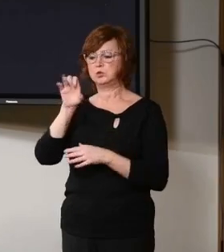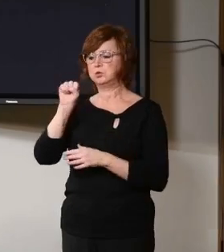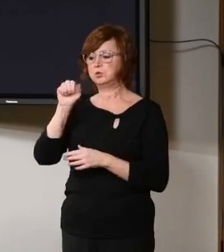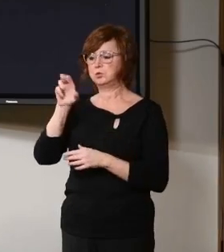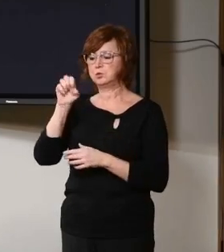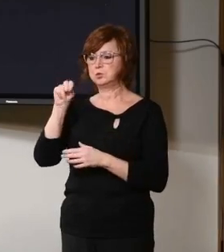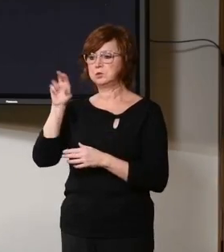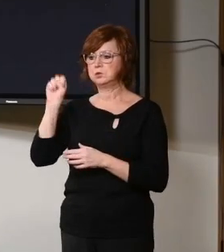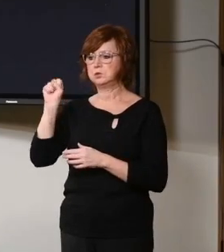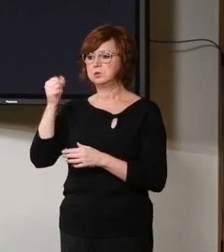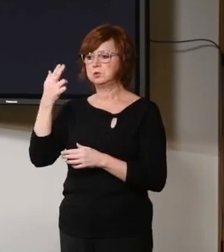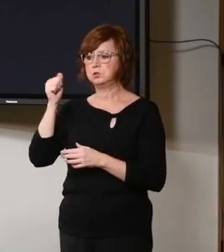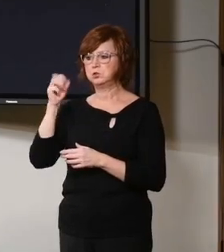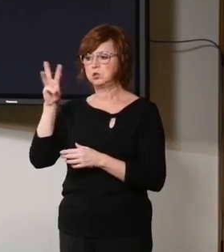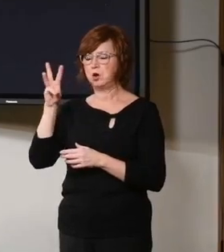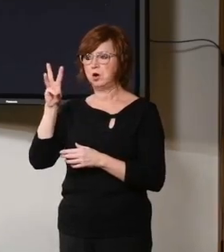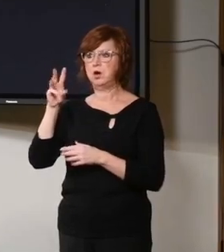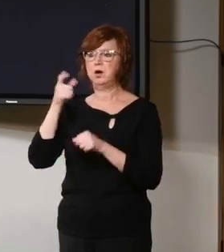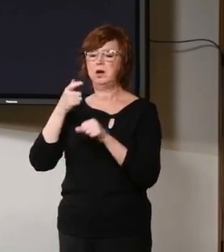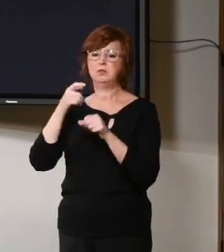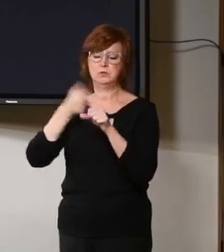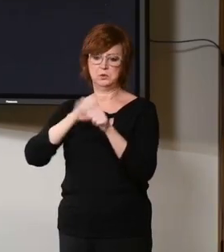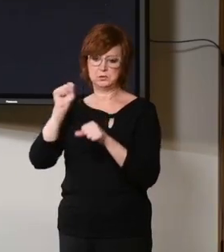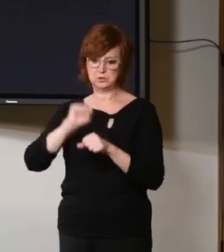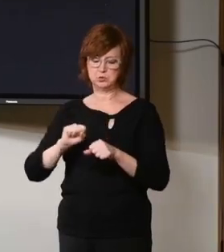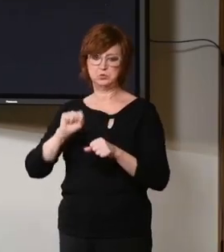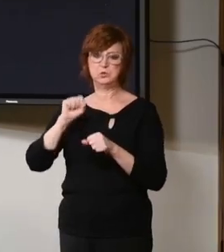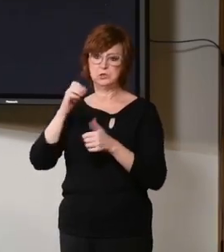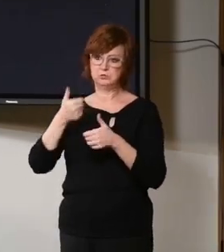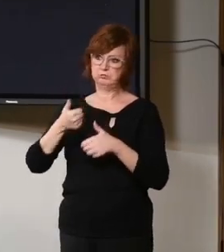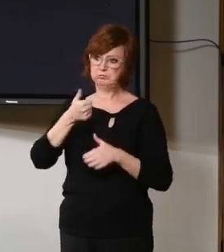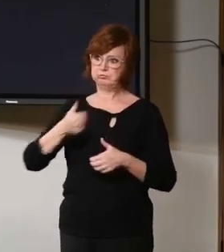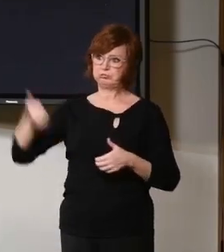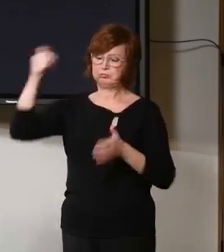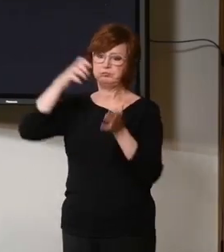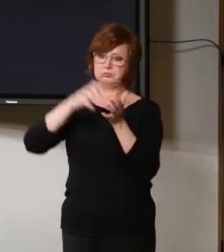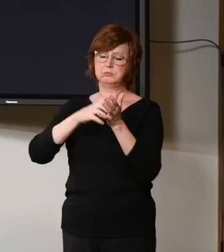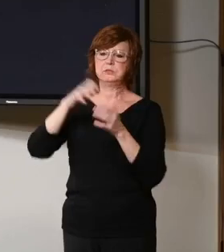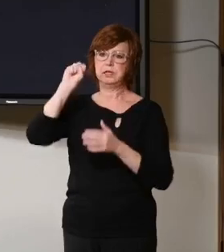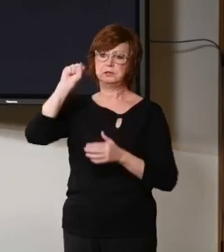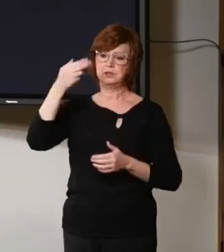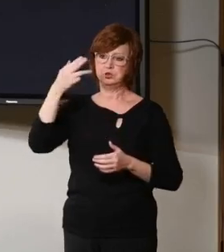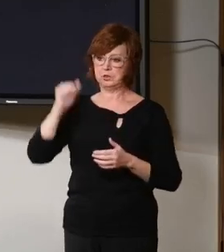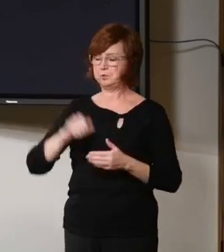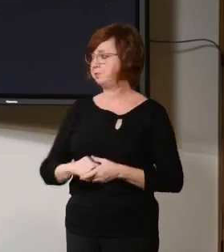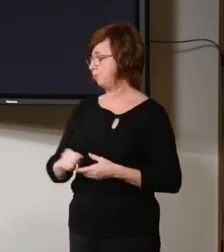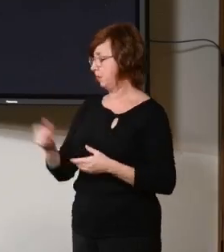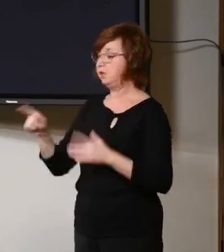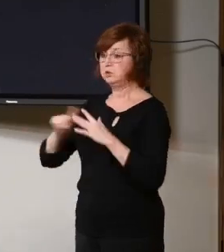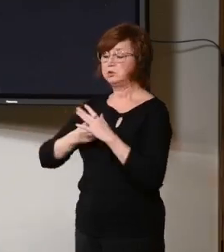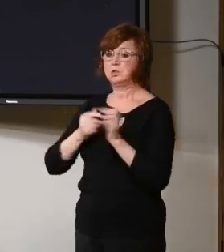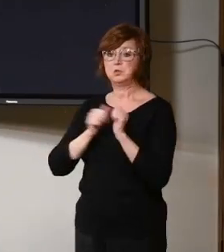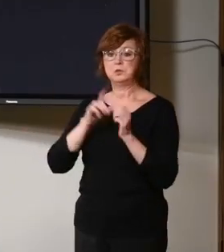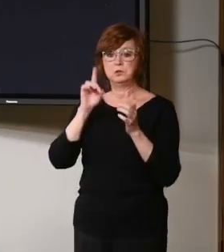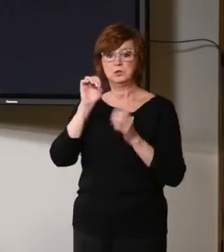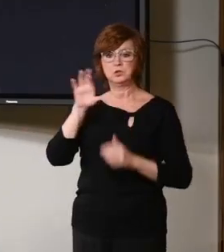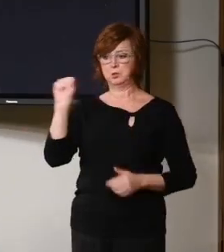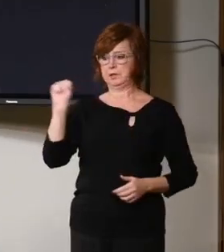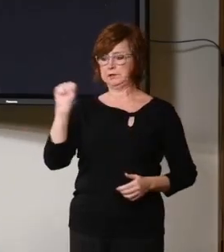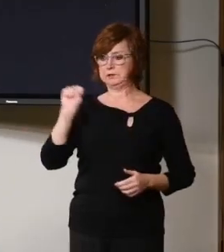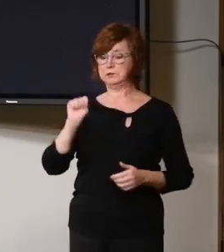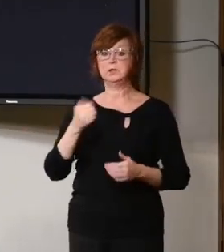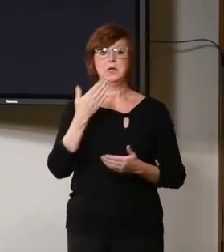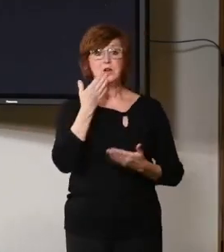Health Authority. Dr. Shahab, do you have an opening statement? Yeah. So good afternoon, everyone. I'll just maybe go over